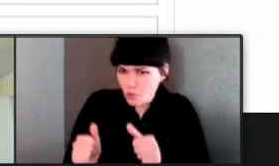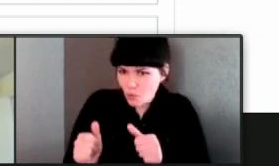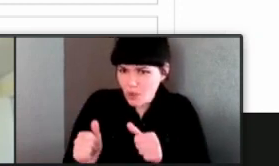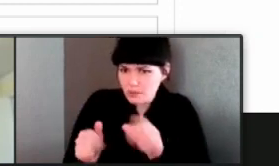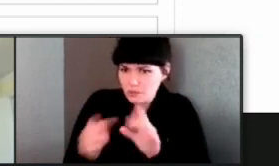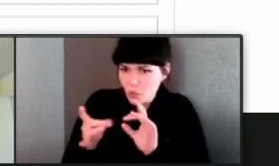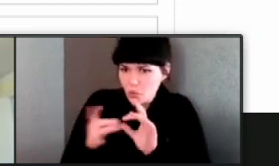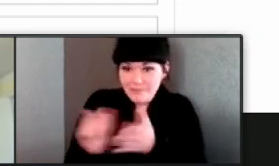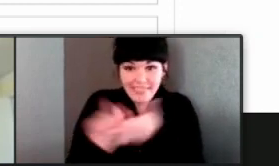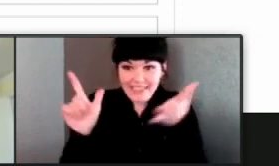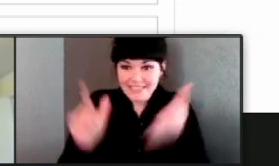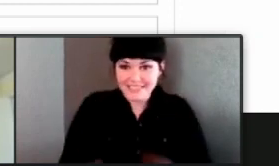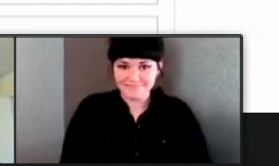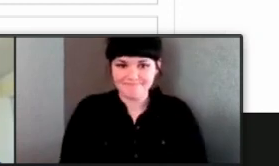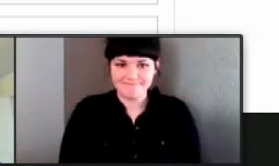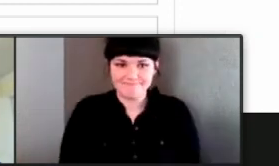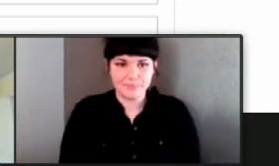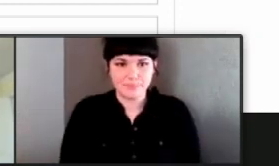And that's it.